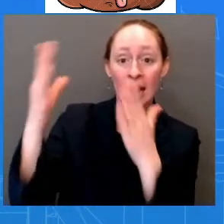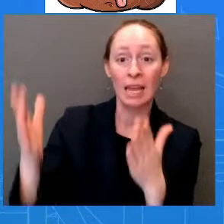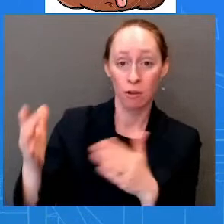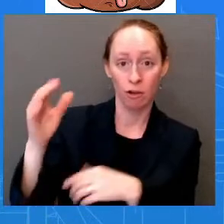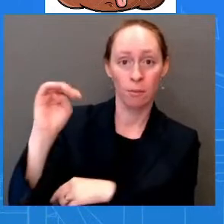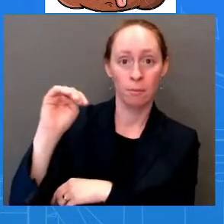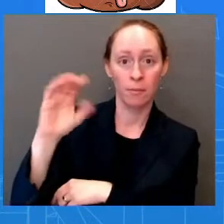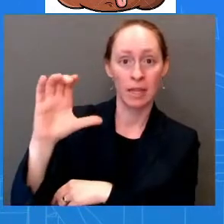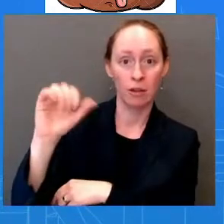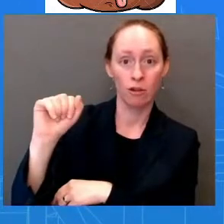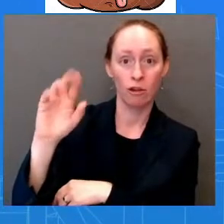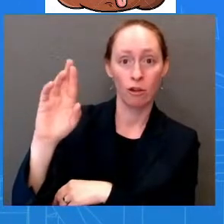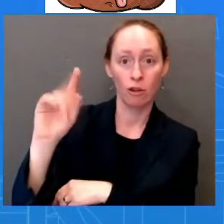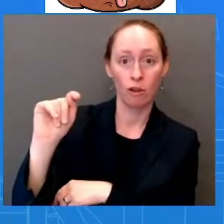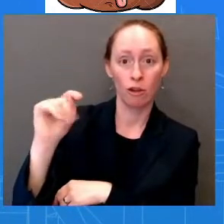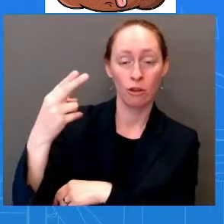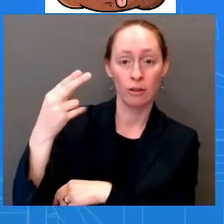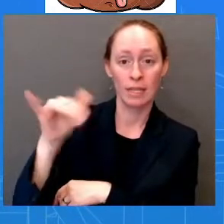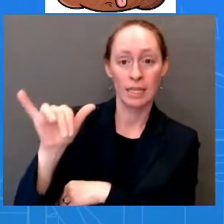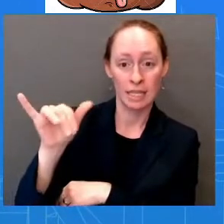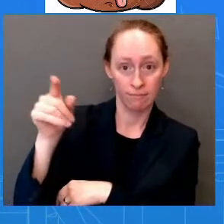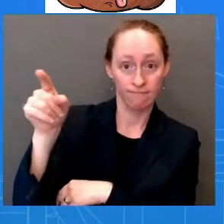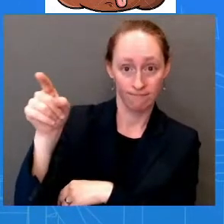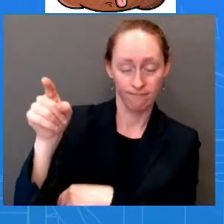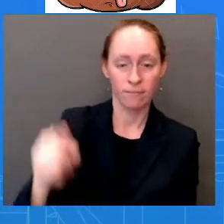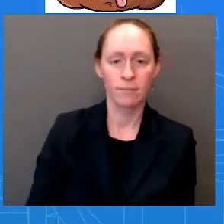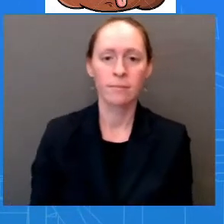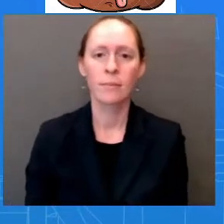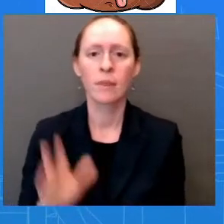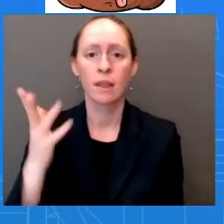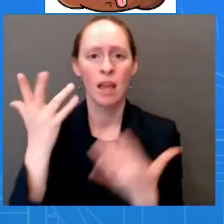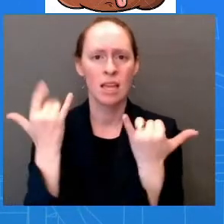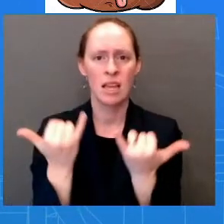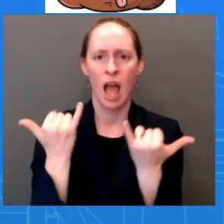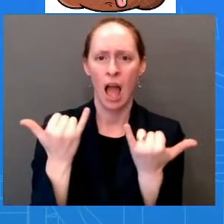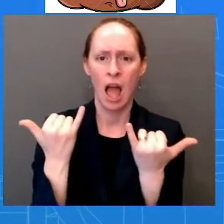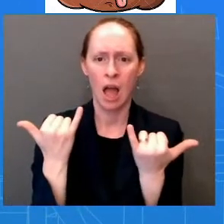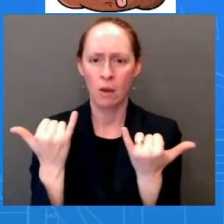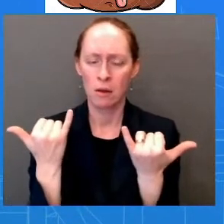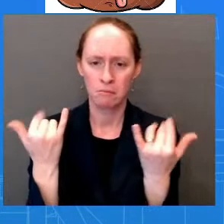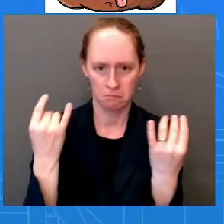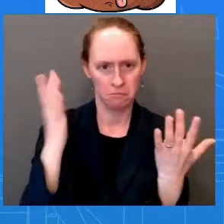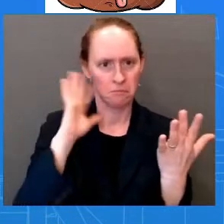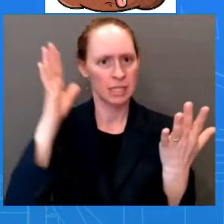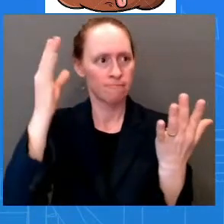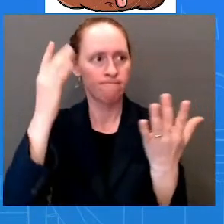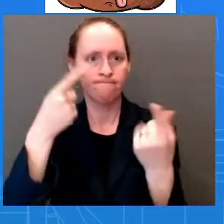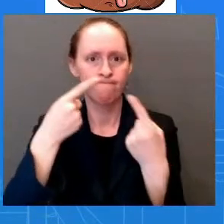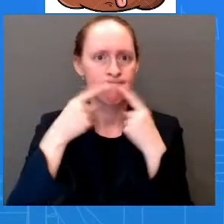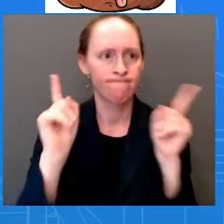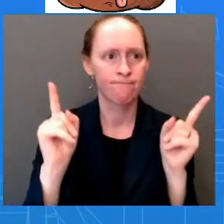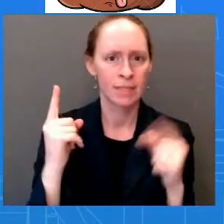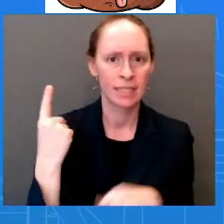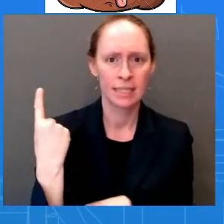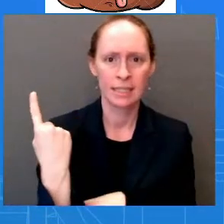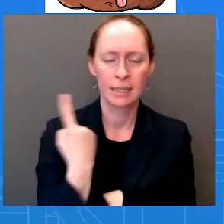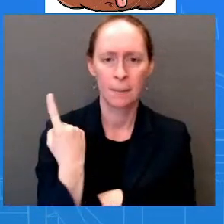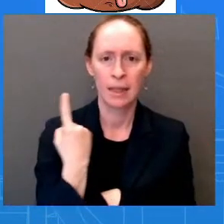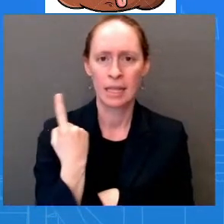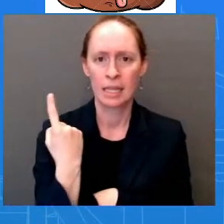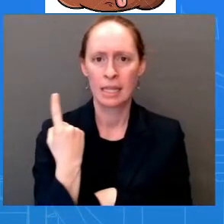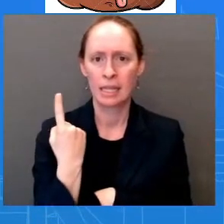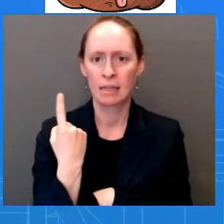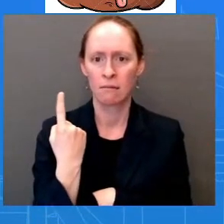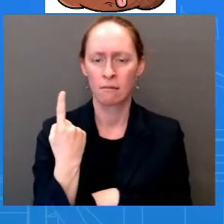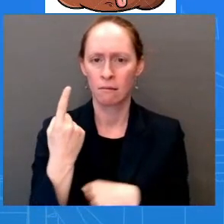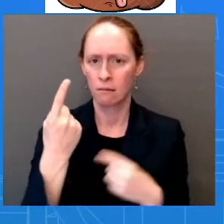announcement involving the Homeland Security Secretary. How does the White House respond to criticism that it's lost control of the border? And given the change in leadership at Customs